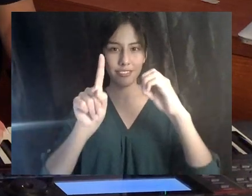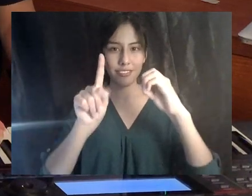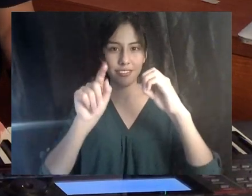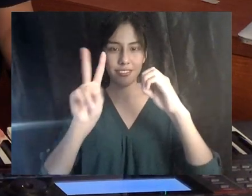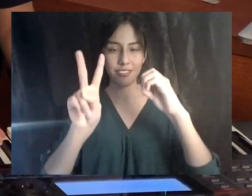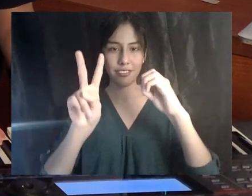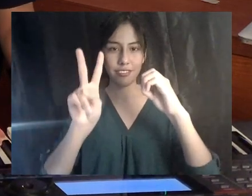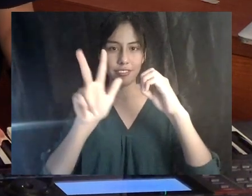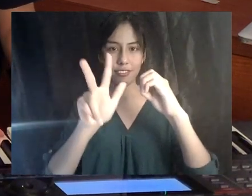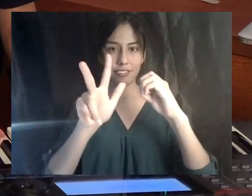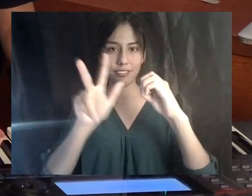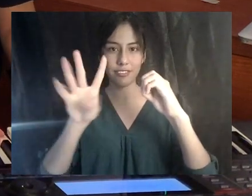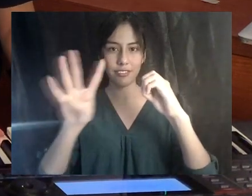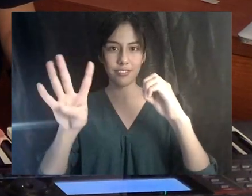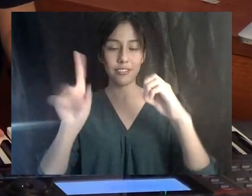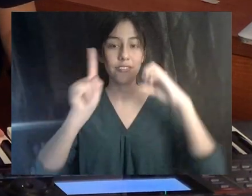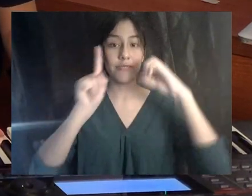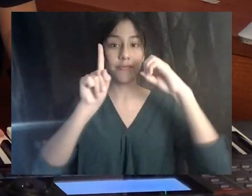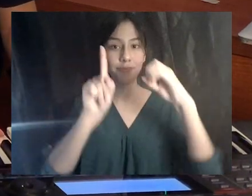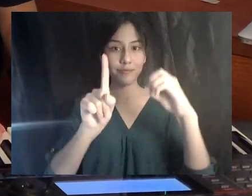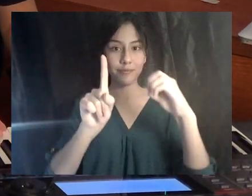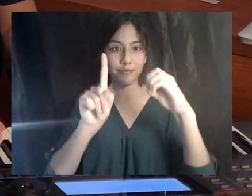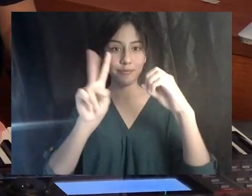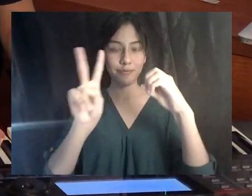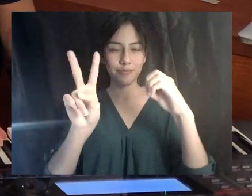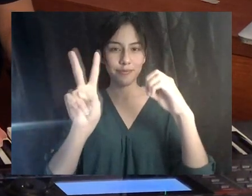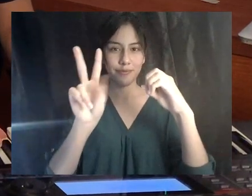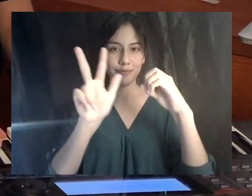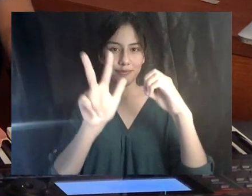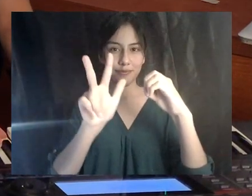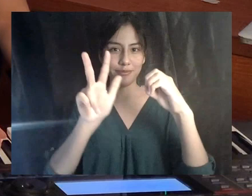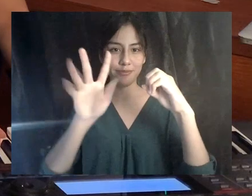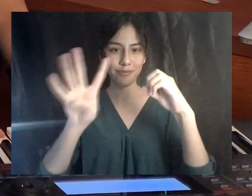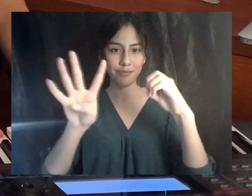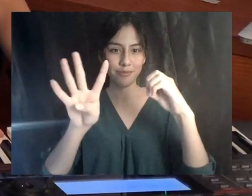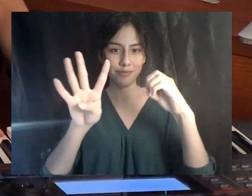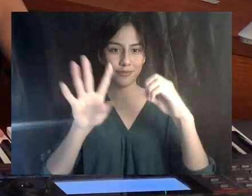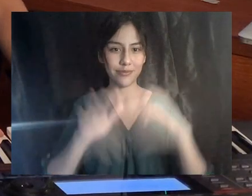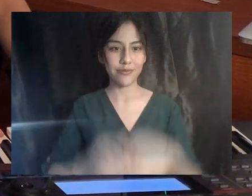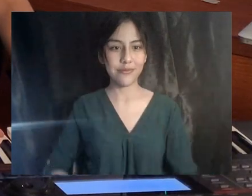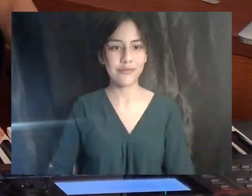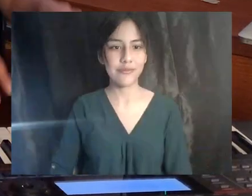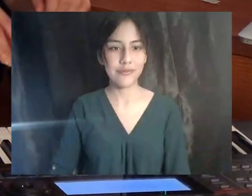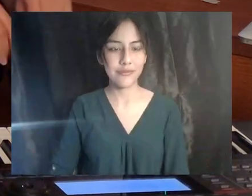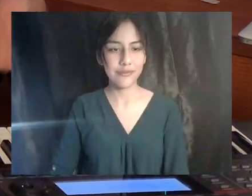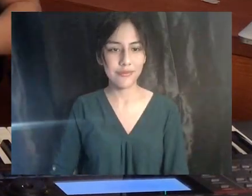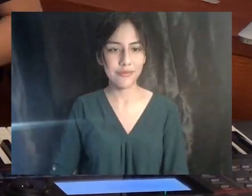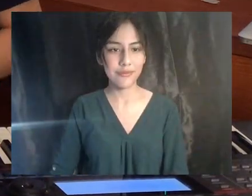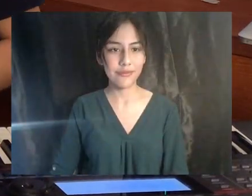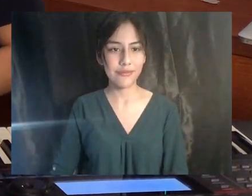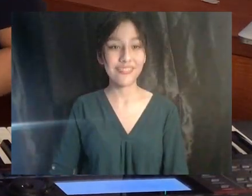4. 1, 2, 3, 4. And 1, 2, 3, 4.